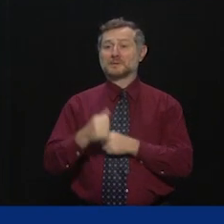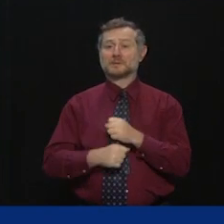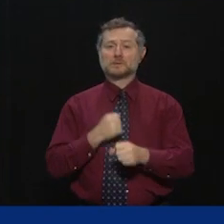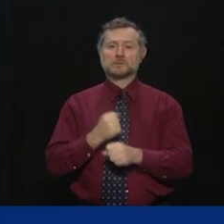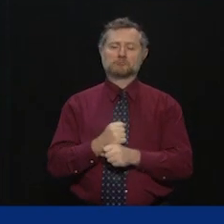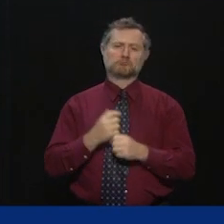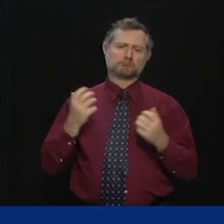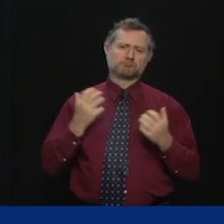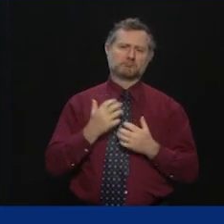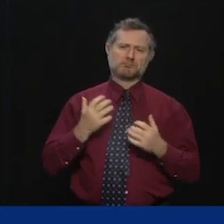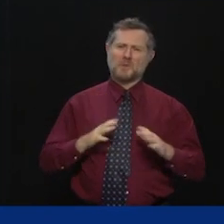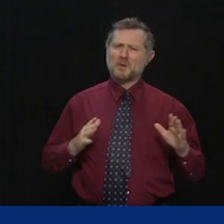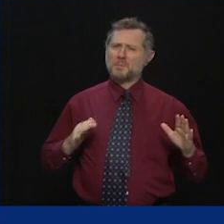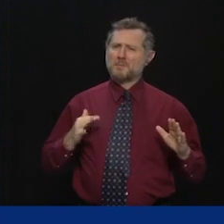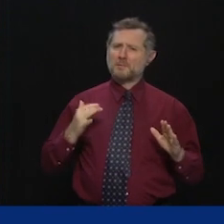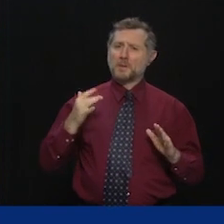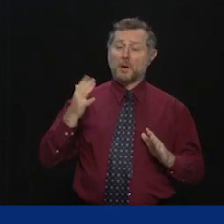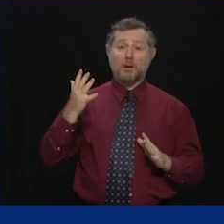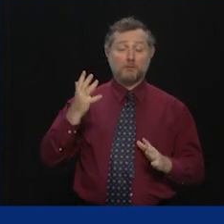erased in 11 months.